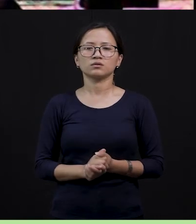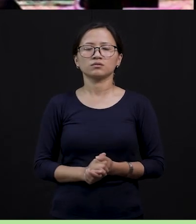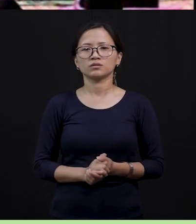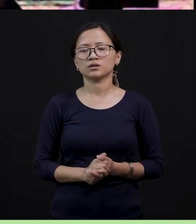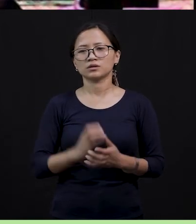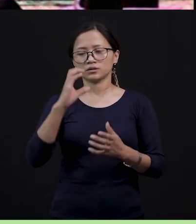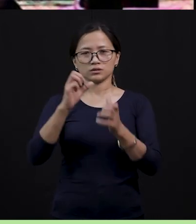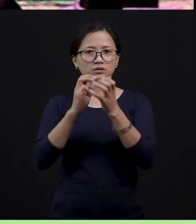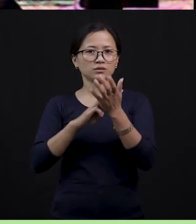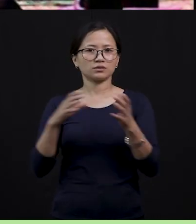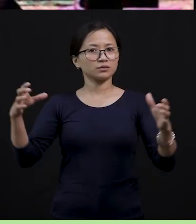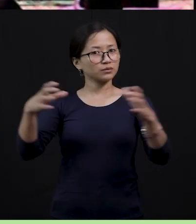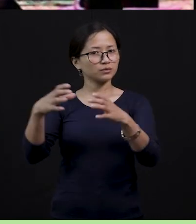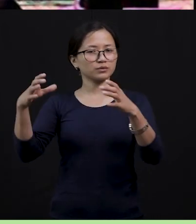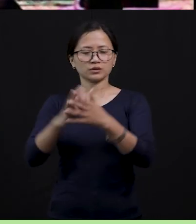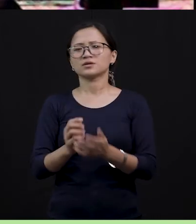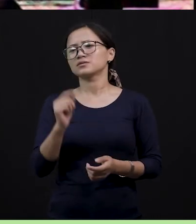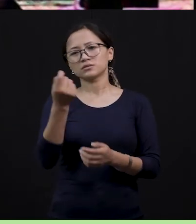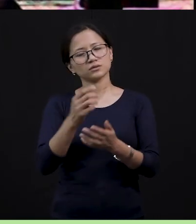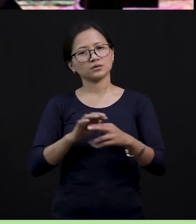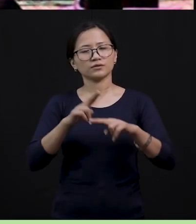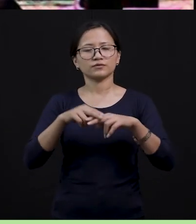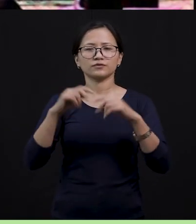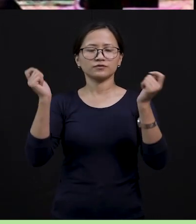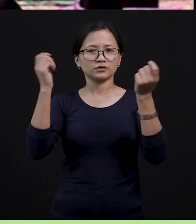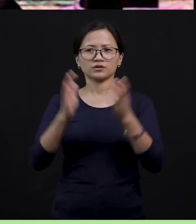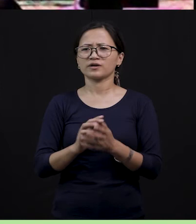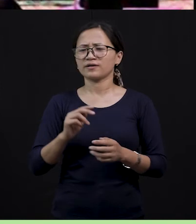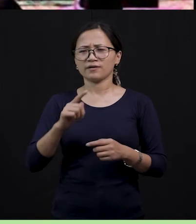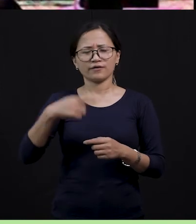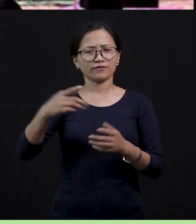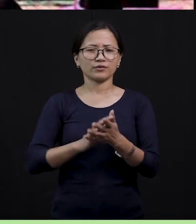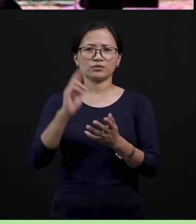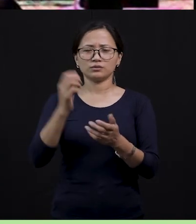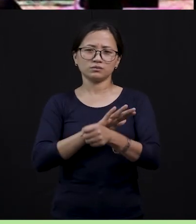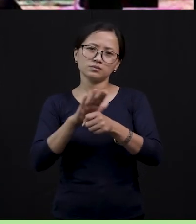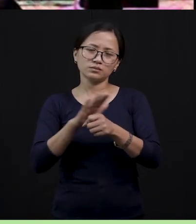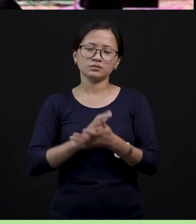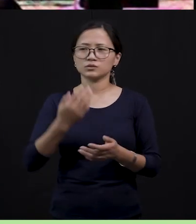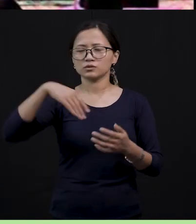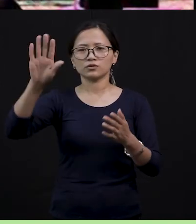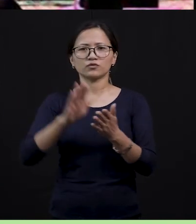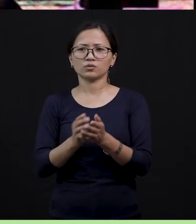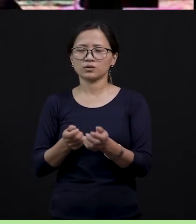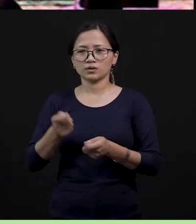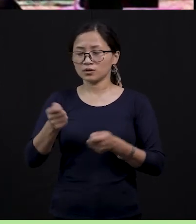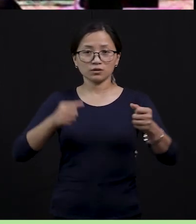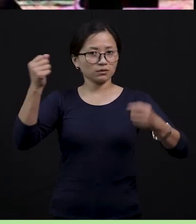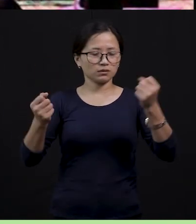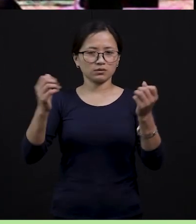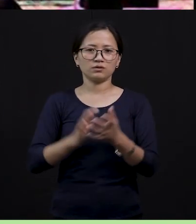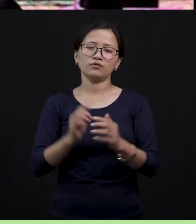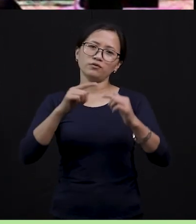starts the campaigning, and it's like a festival. Everybody is busy. People are going in trucks and going to vote, and